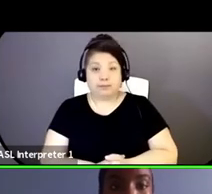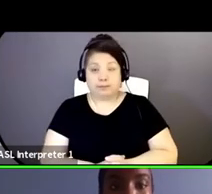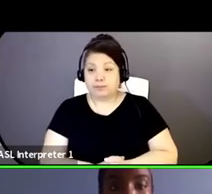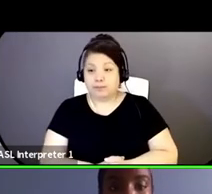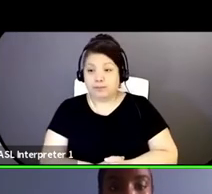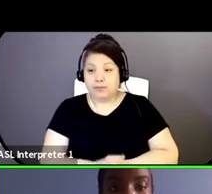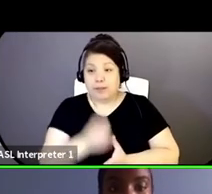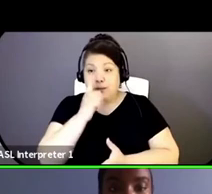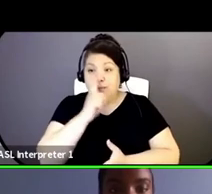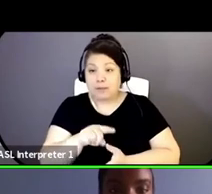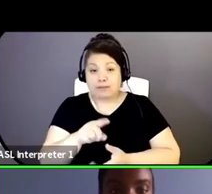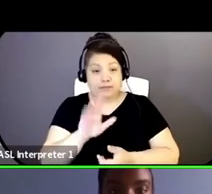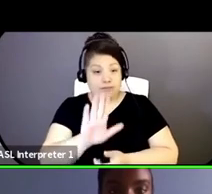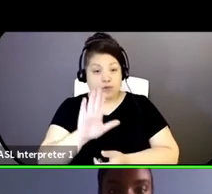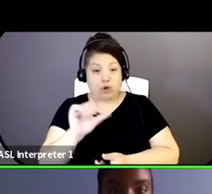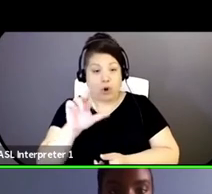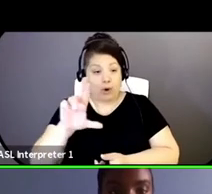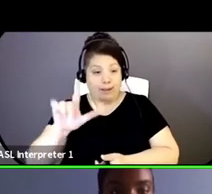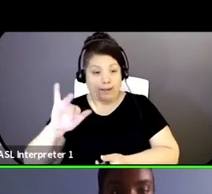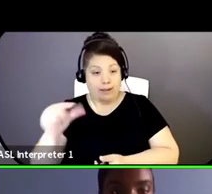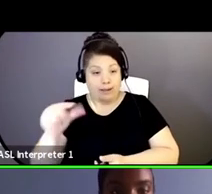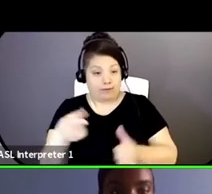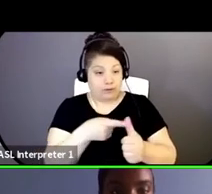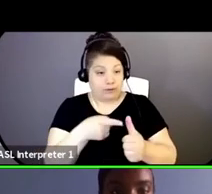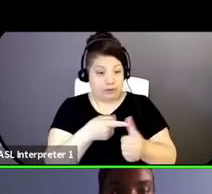Can I start with you, Carly?